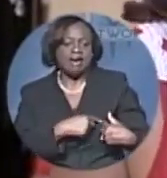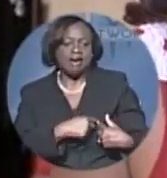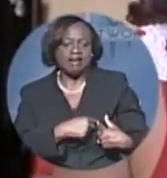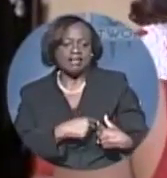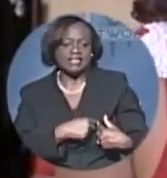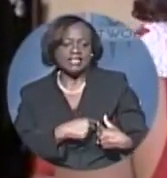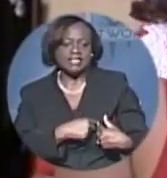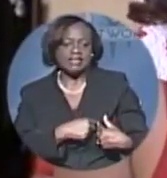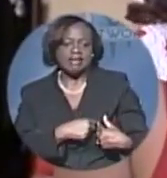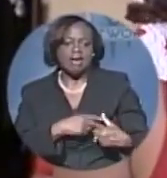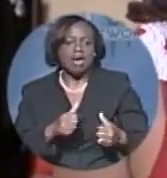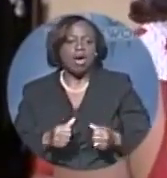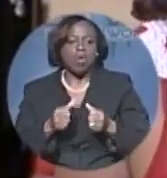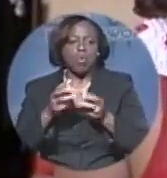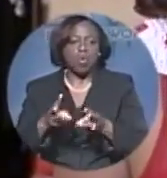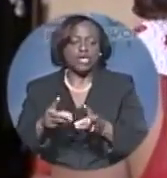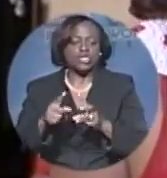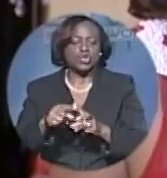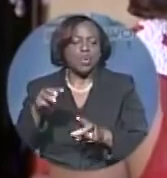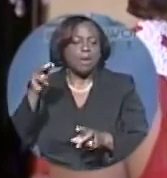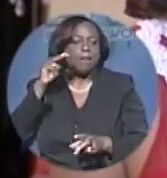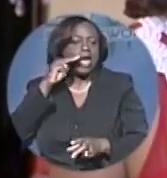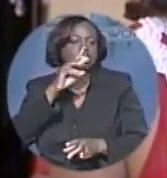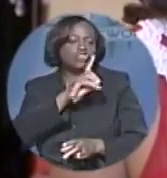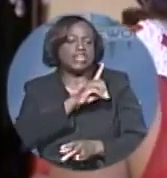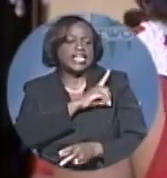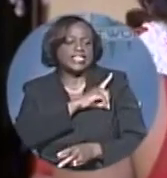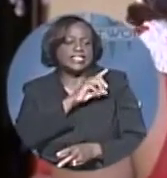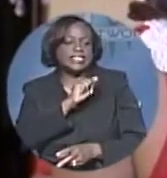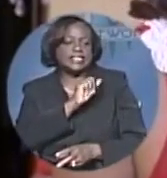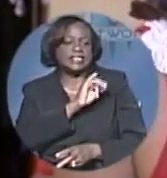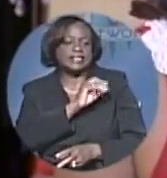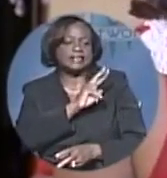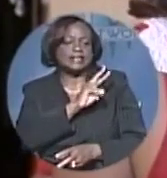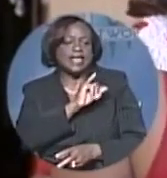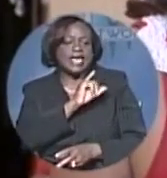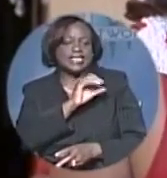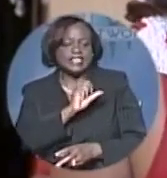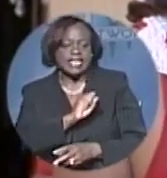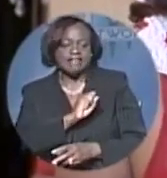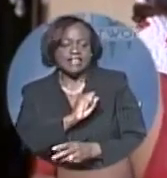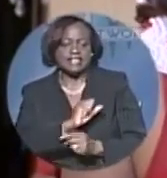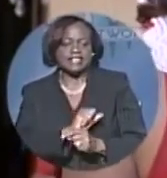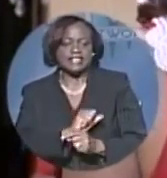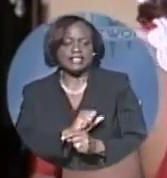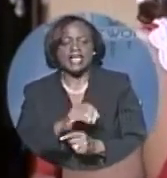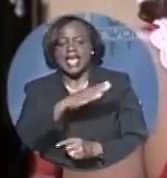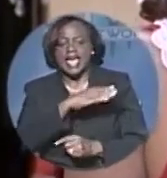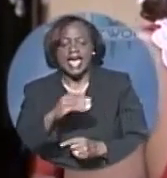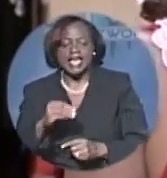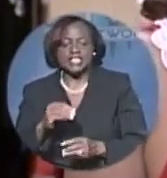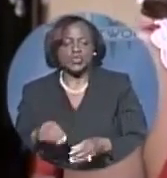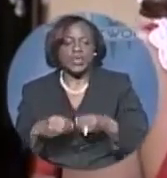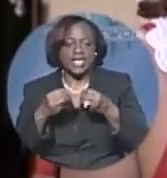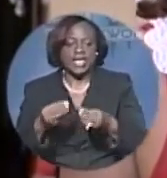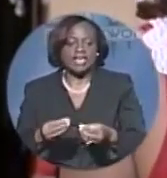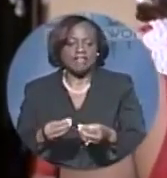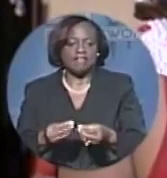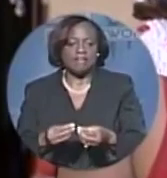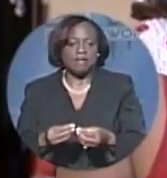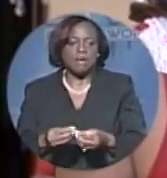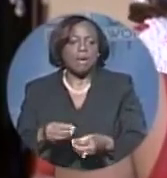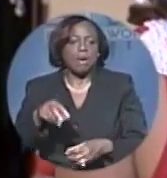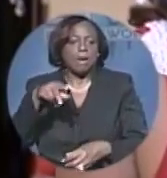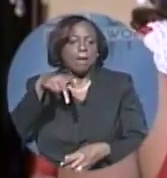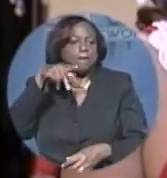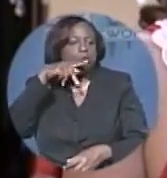years of dedication and charity throughout the organization in the Bahamas, especially with the Girl's Guide. And we also gave to co-chair Portia